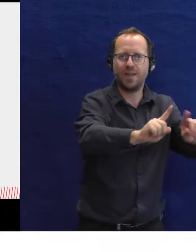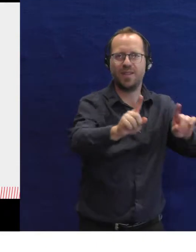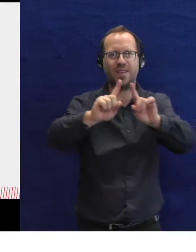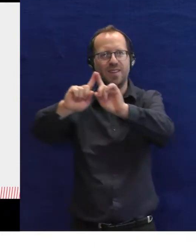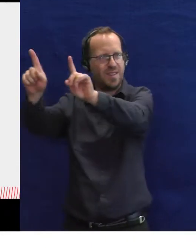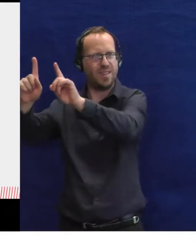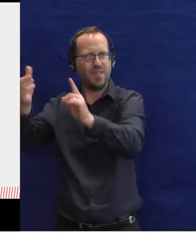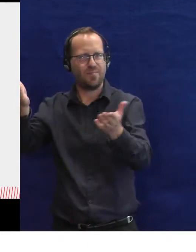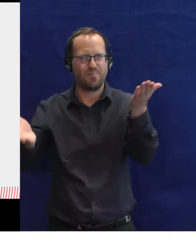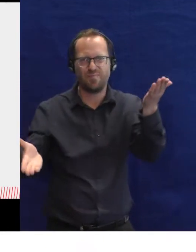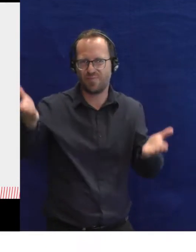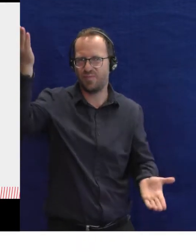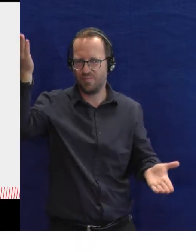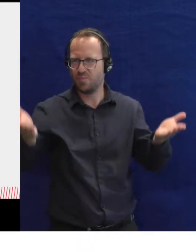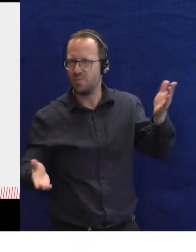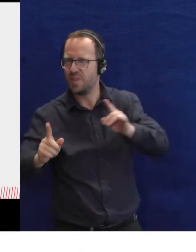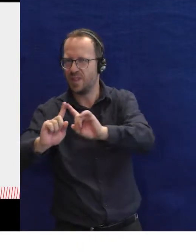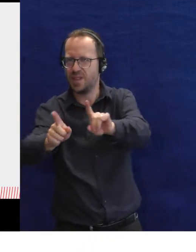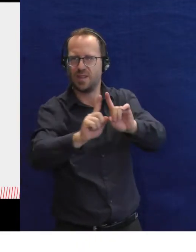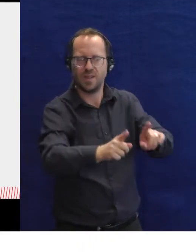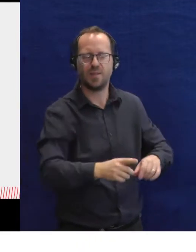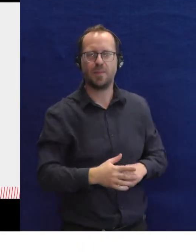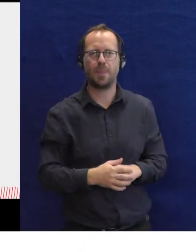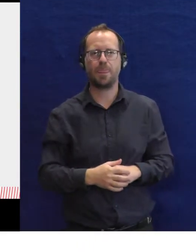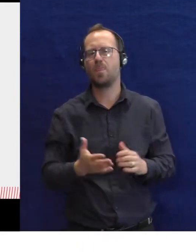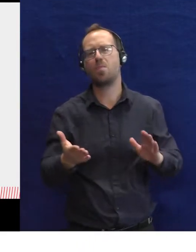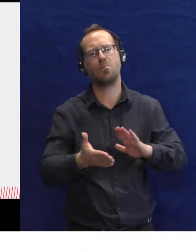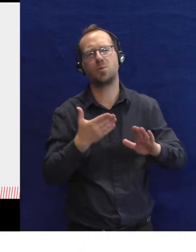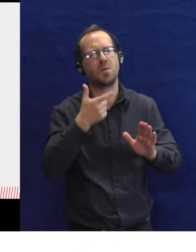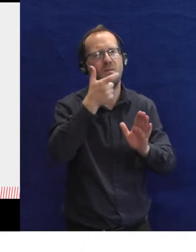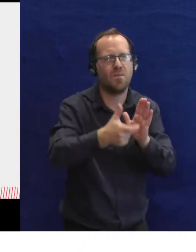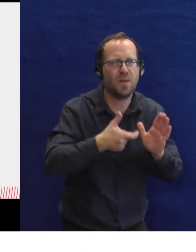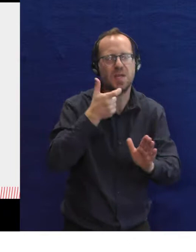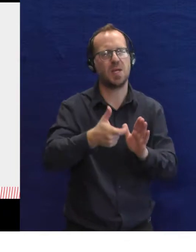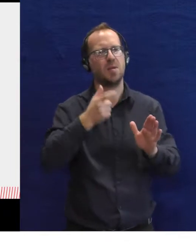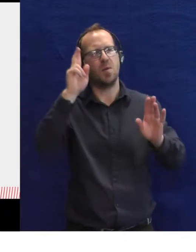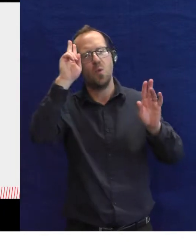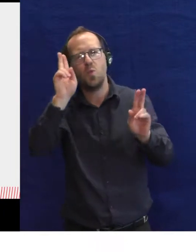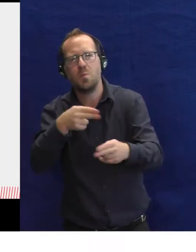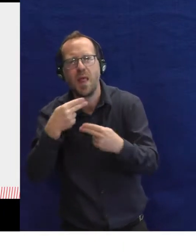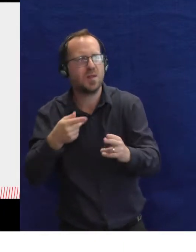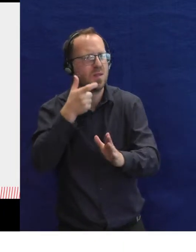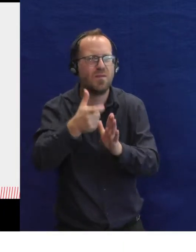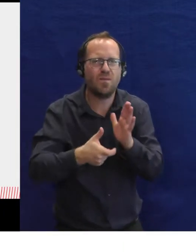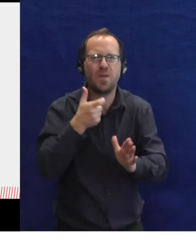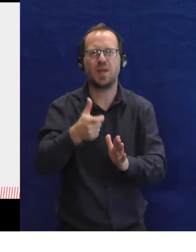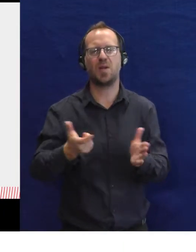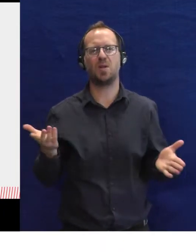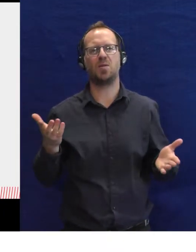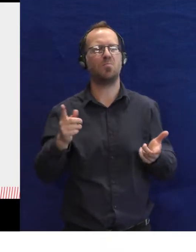descriptions for movies in cinemas in the same way like you would do documentaries for experts, for professors, for